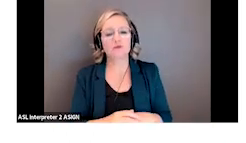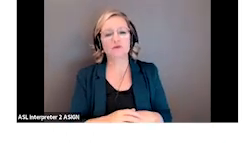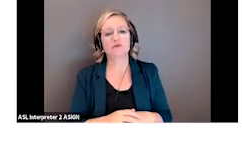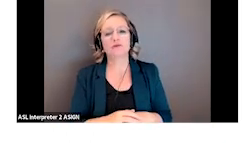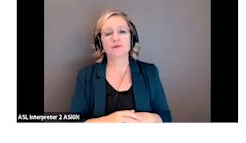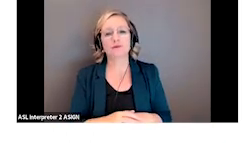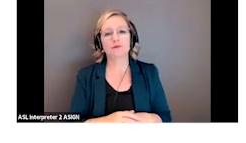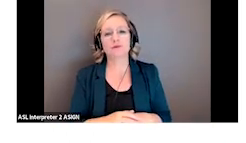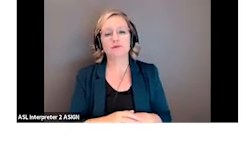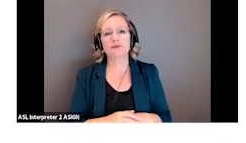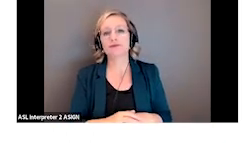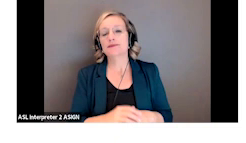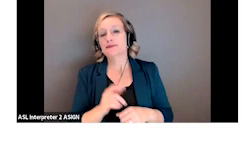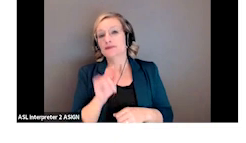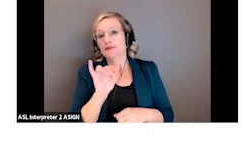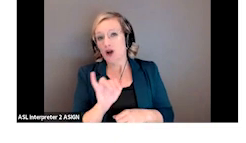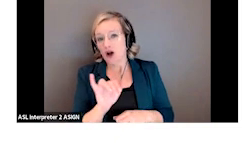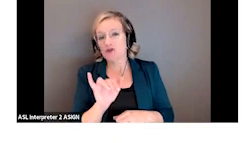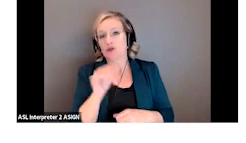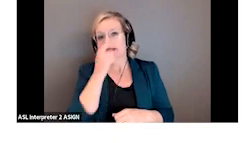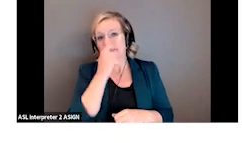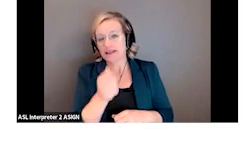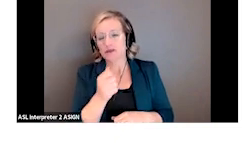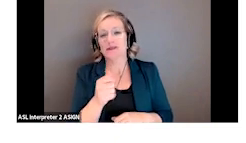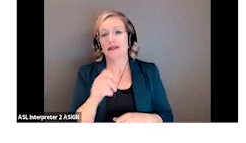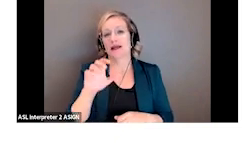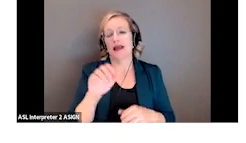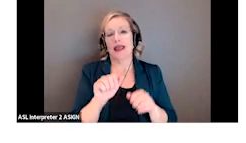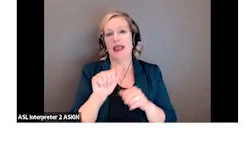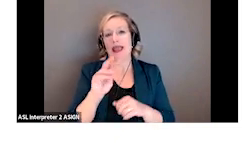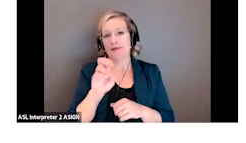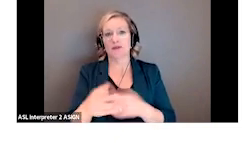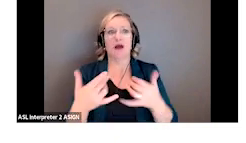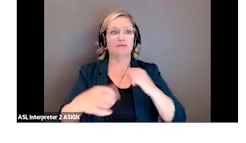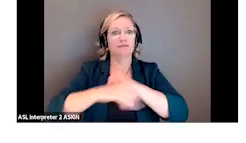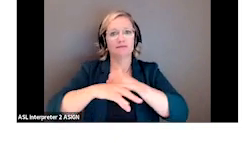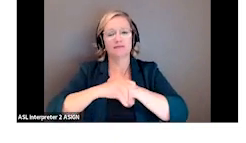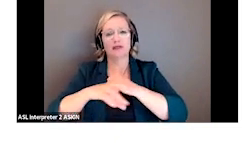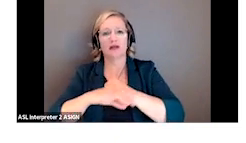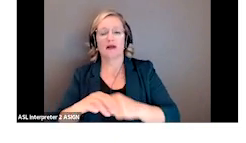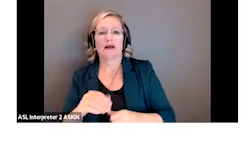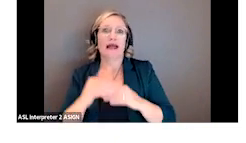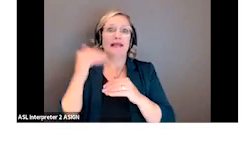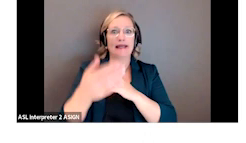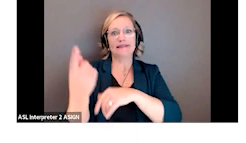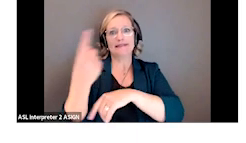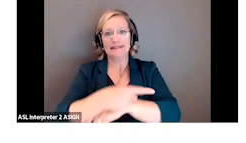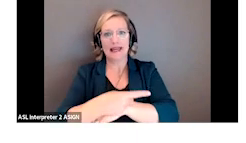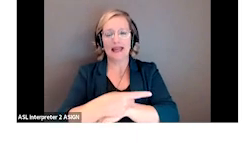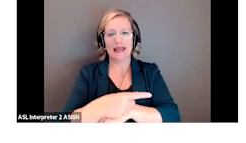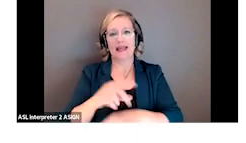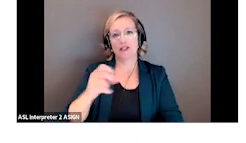tension of trying to get next day shipping to customers. What that means is they have to open up